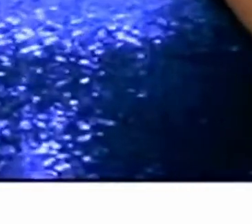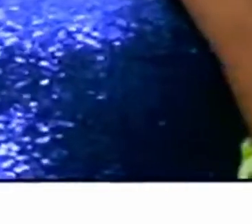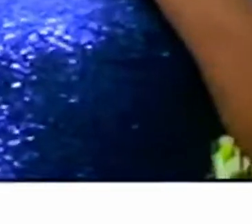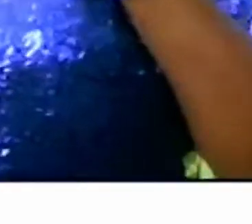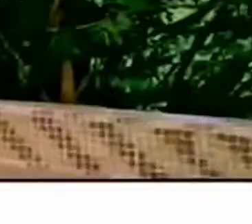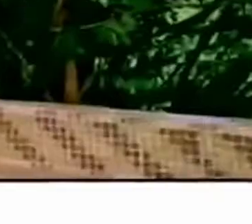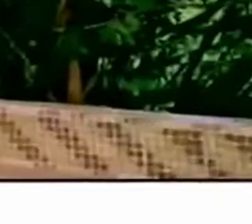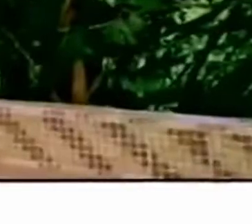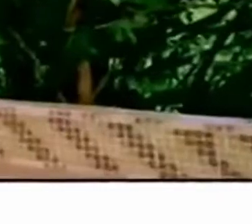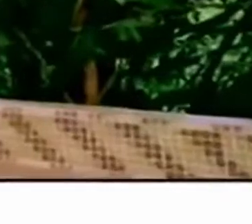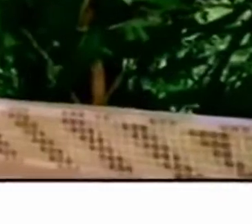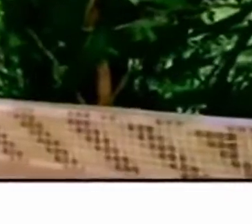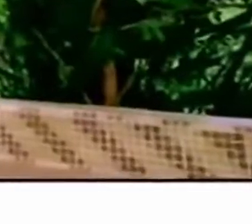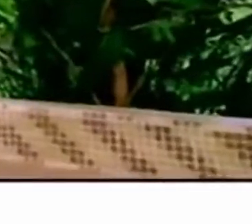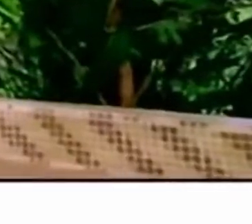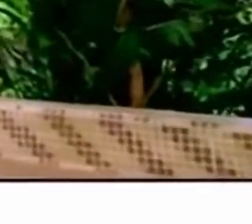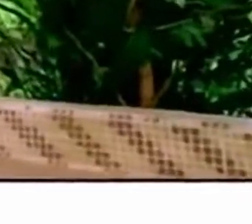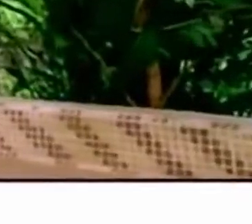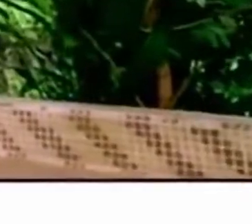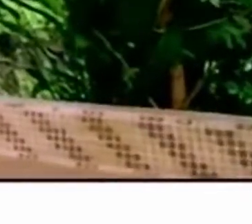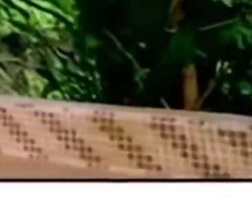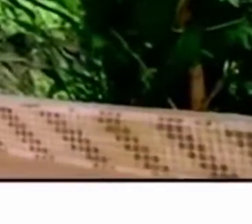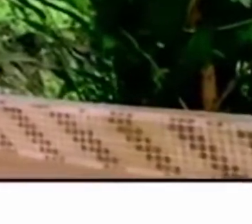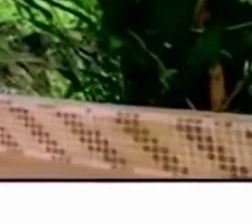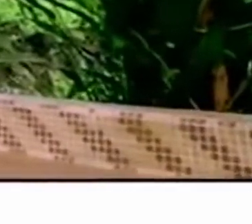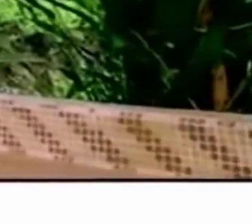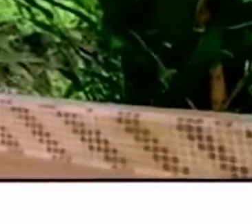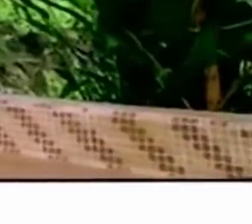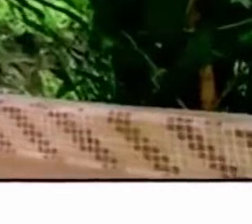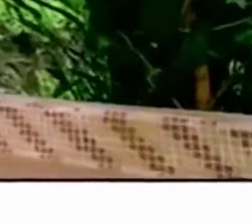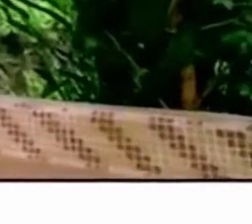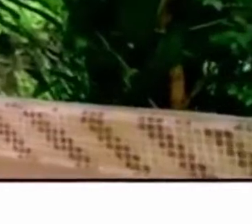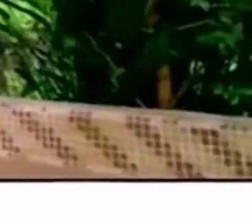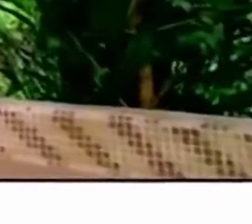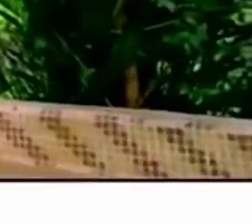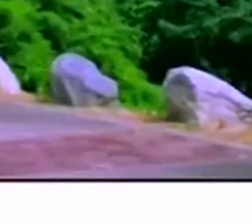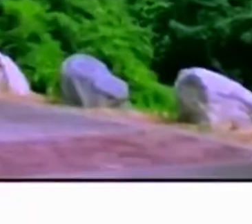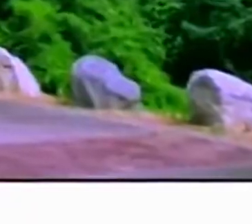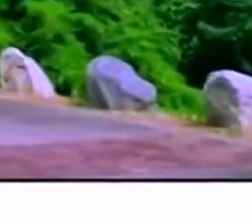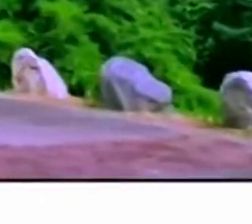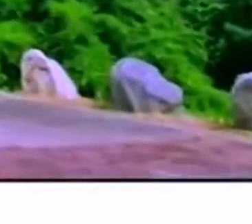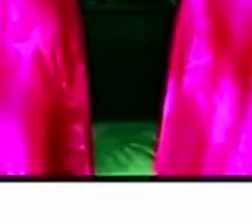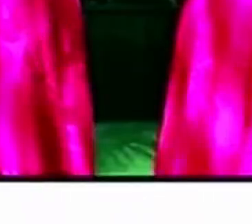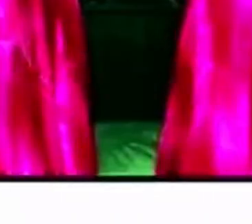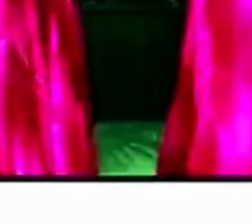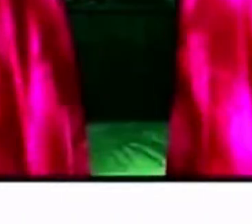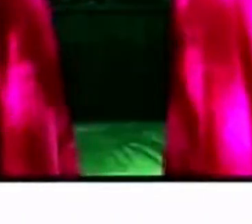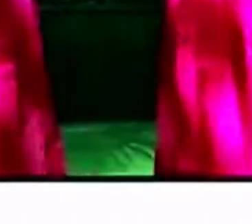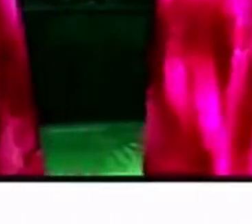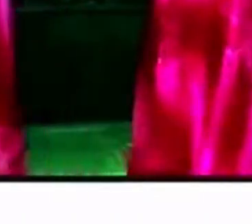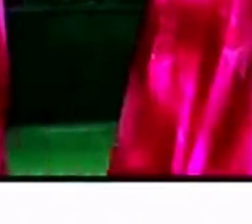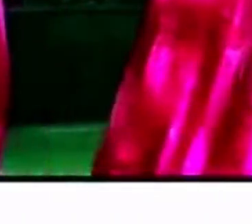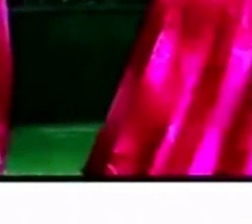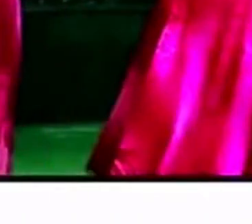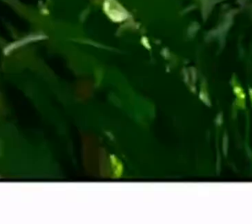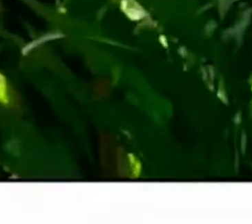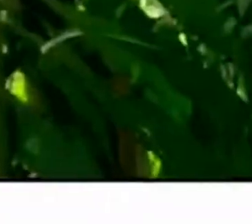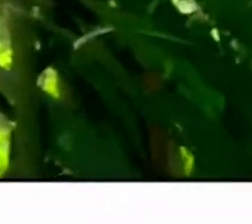You mend the broken heart. You're the answer to it all.